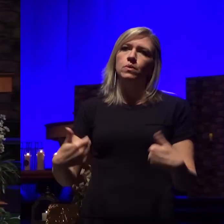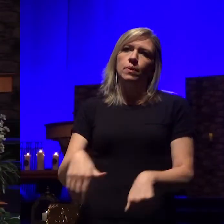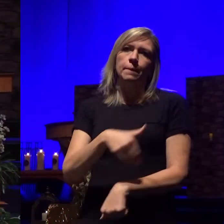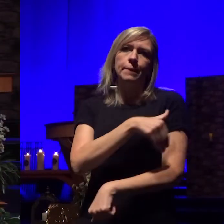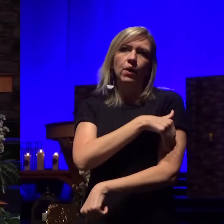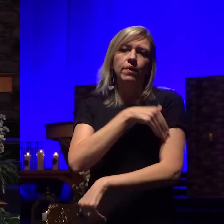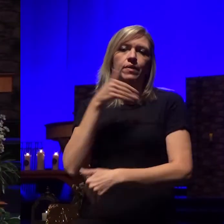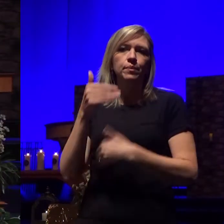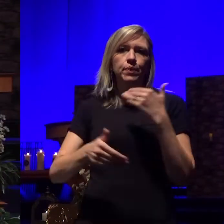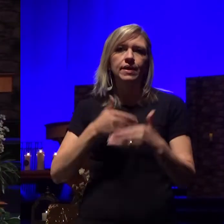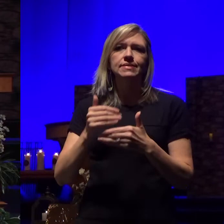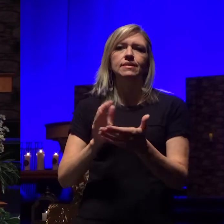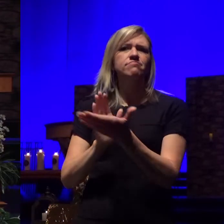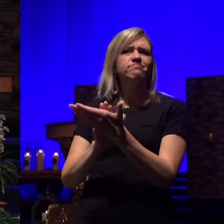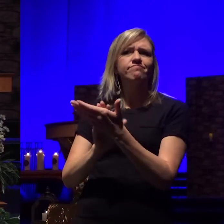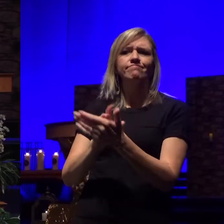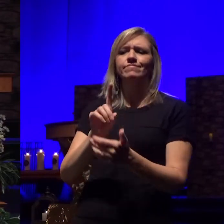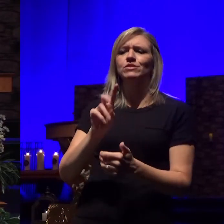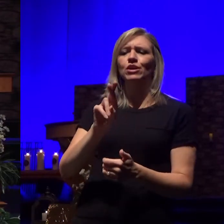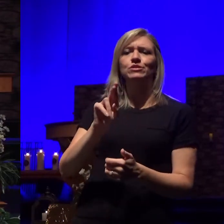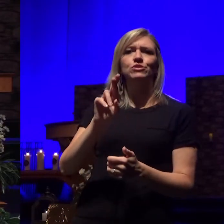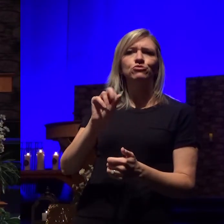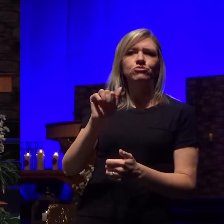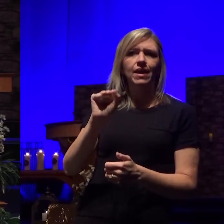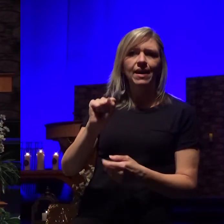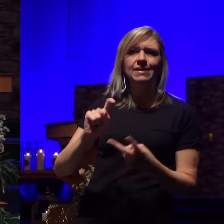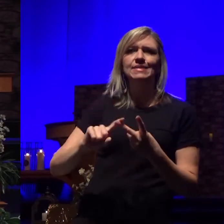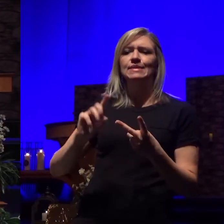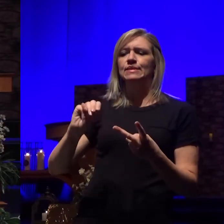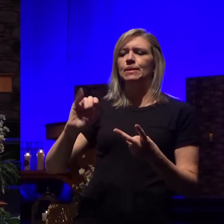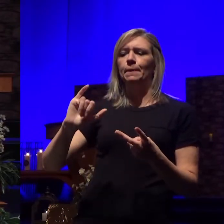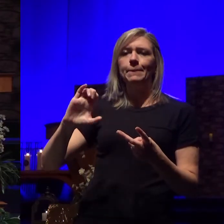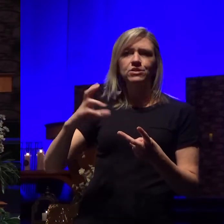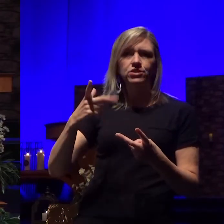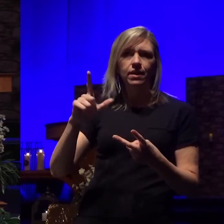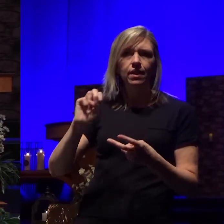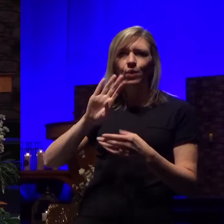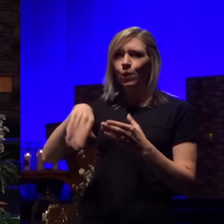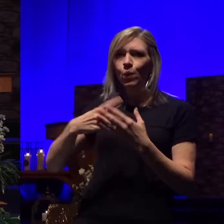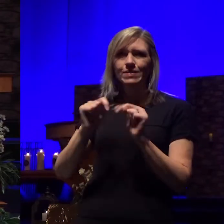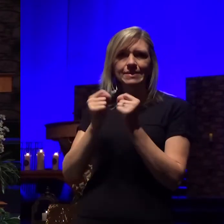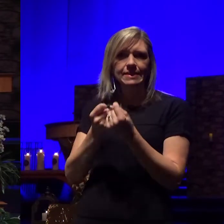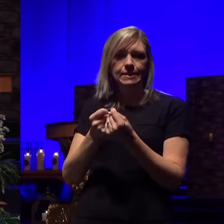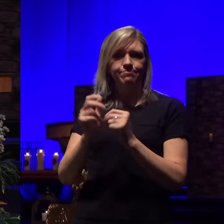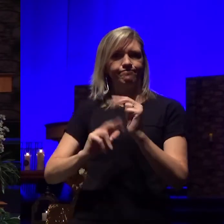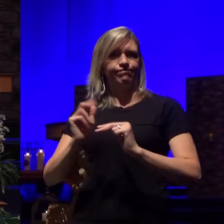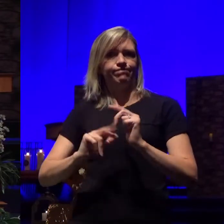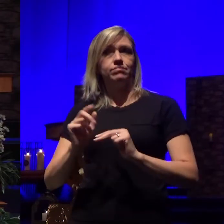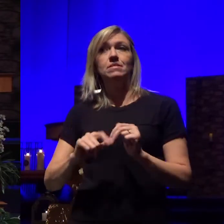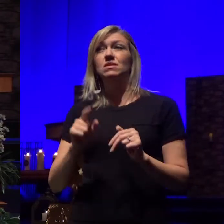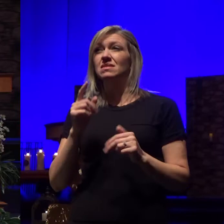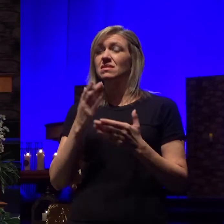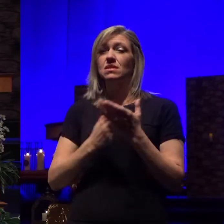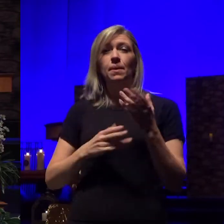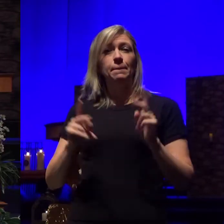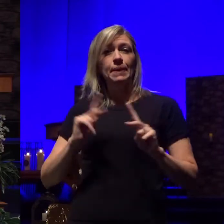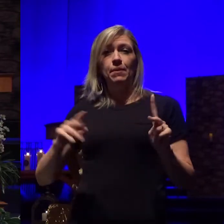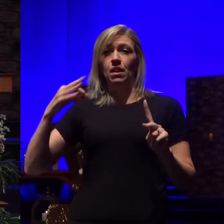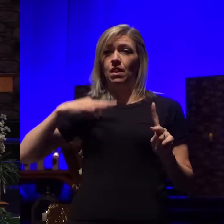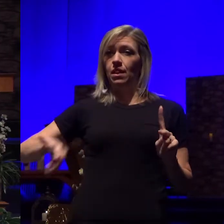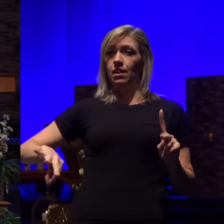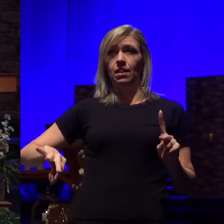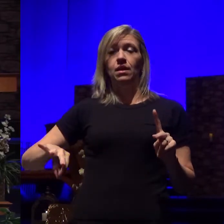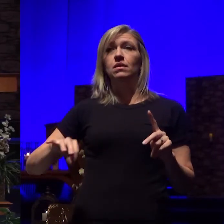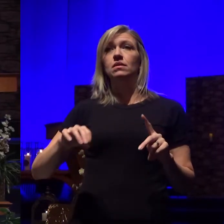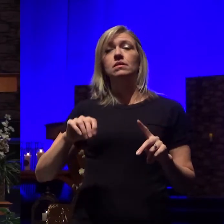process, and cheers to Dr. Raz and Dr. Michelle and the whole team putting that together. And just a reminder, some people have gotten so much out of this that there's a large